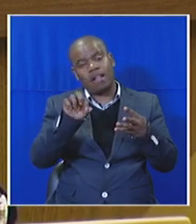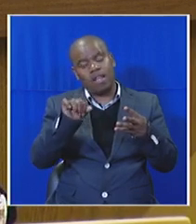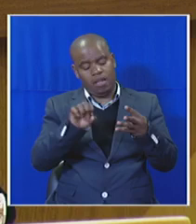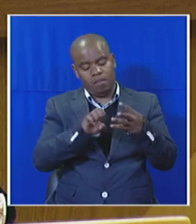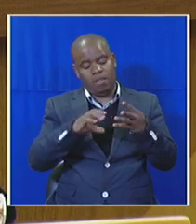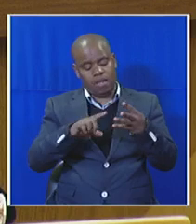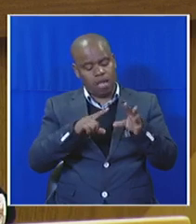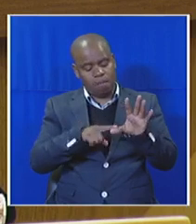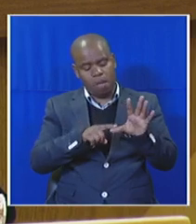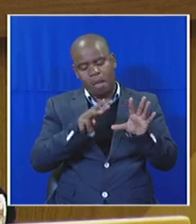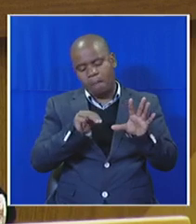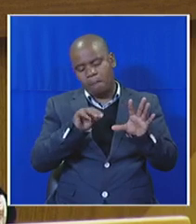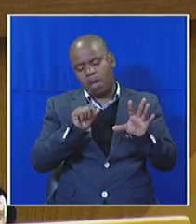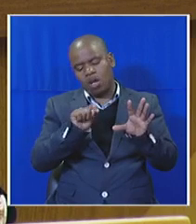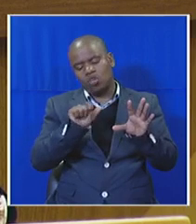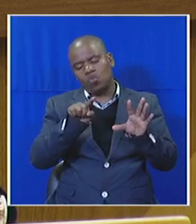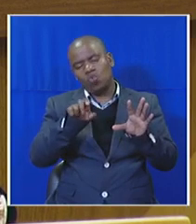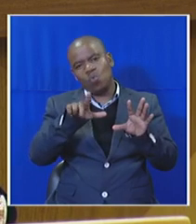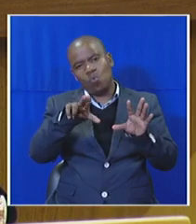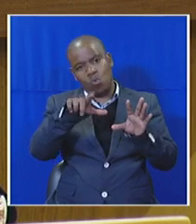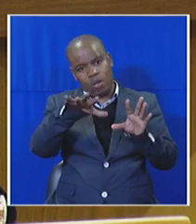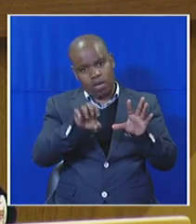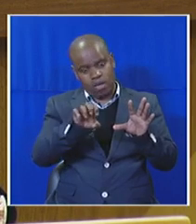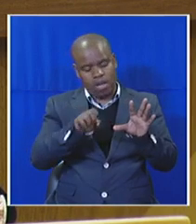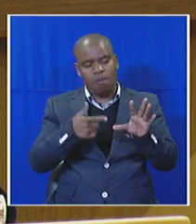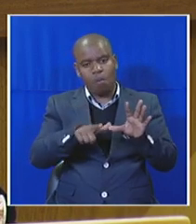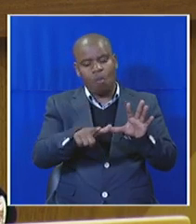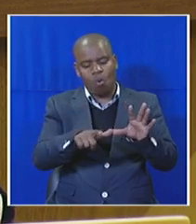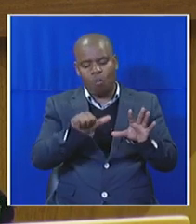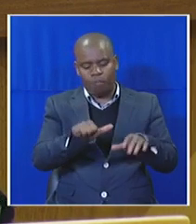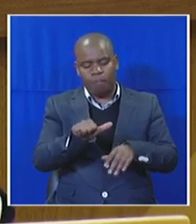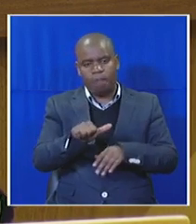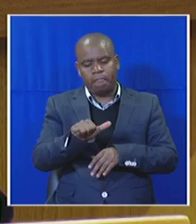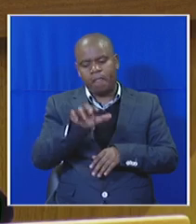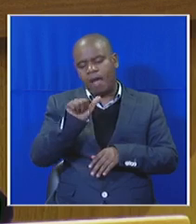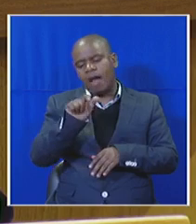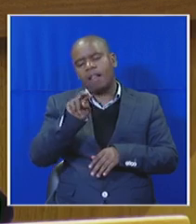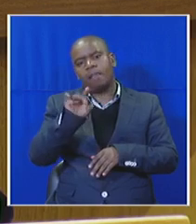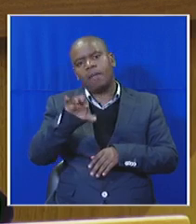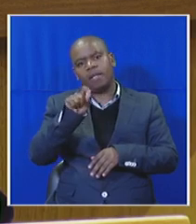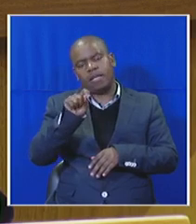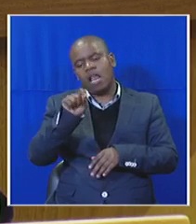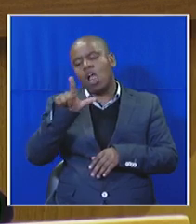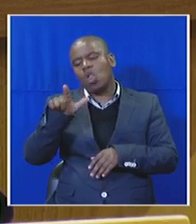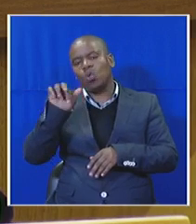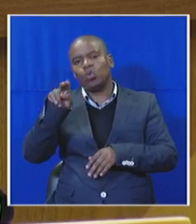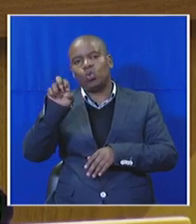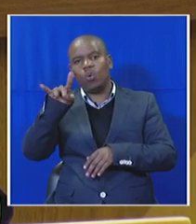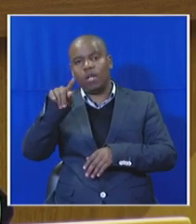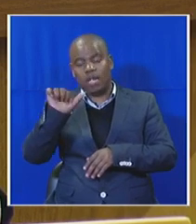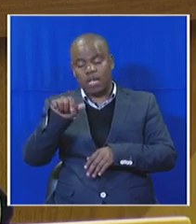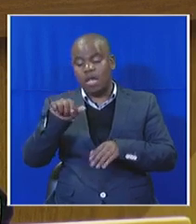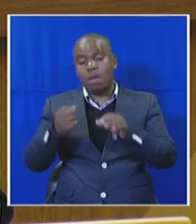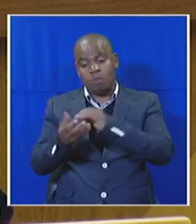Matule in Limpopo, and Albert Lutuli in Mpumalanga. In the square